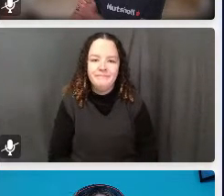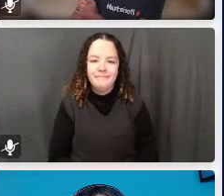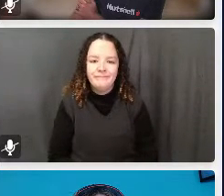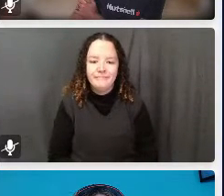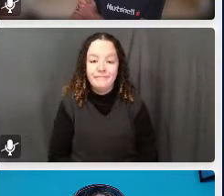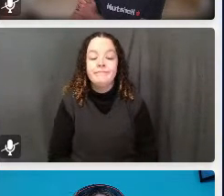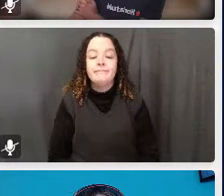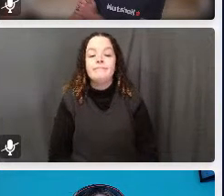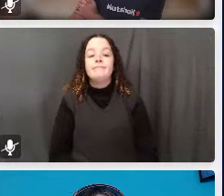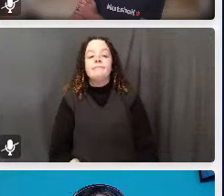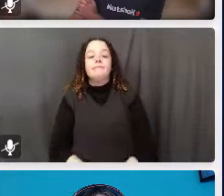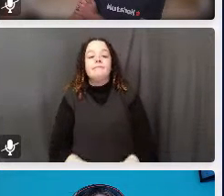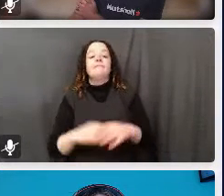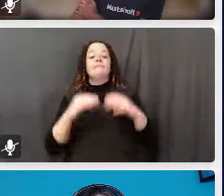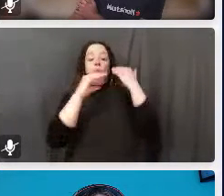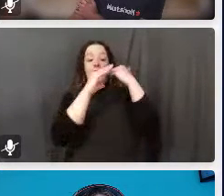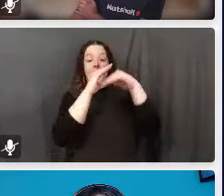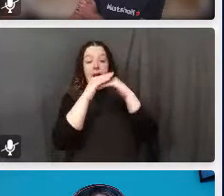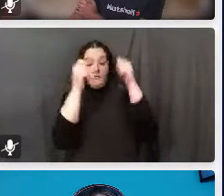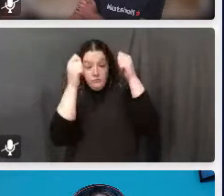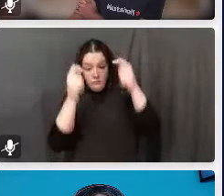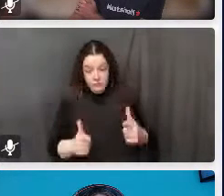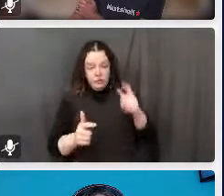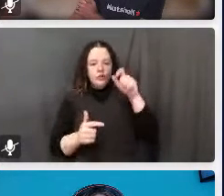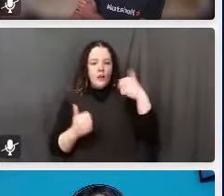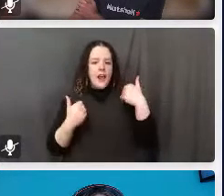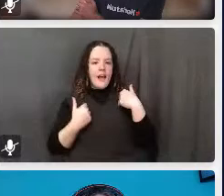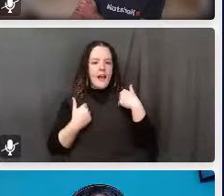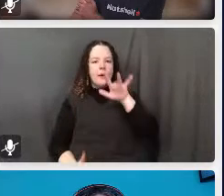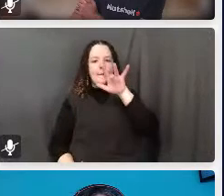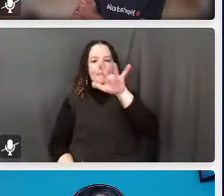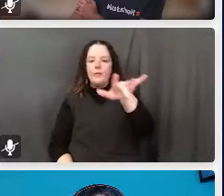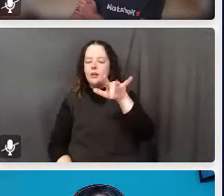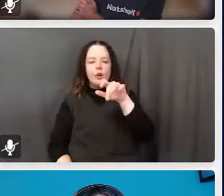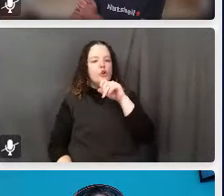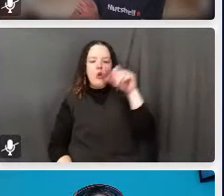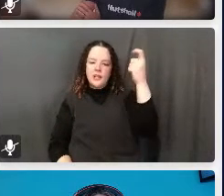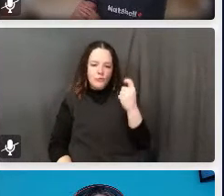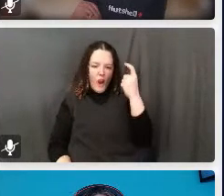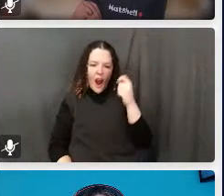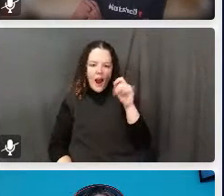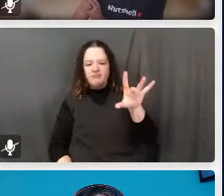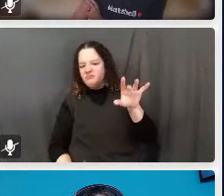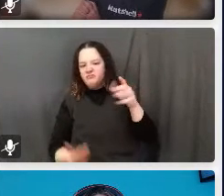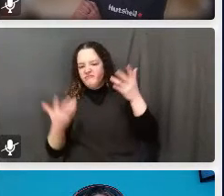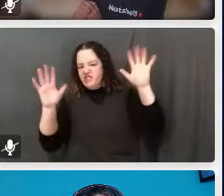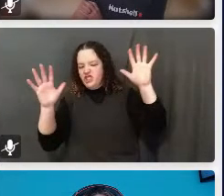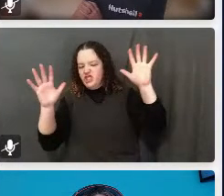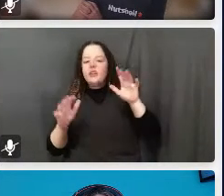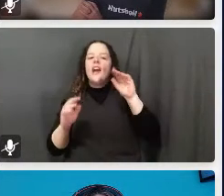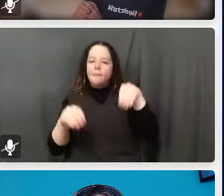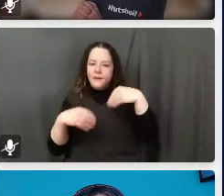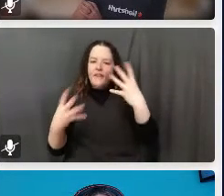And all emails should also include an unsubscribe link to comply with canned spam laws as well. So you have to provide a way to opt